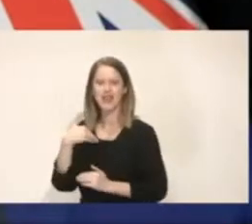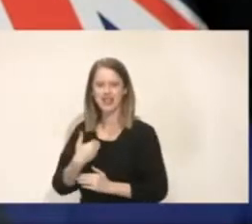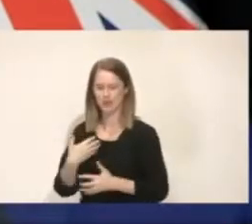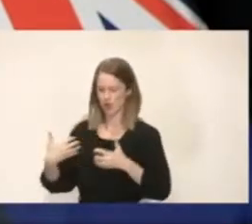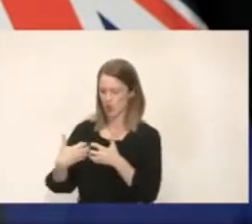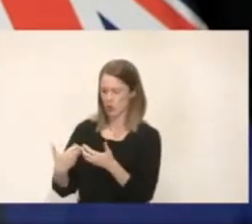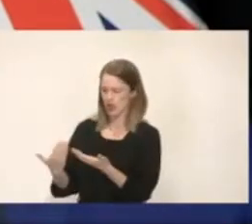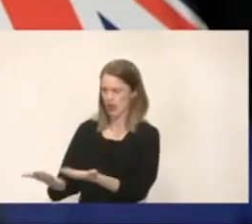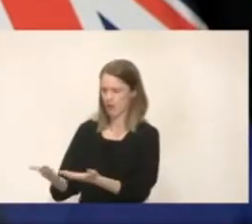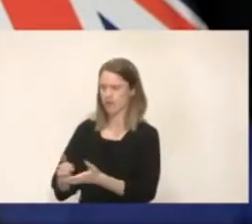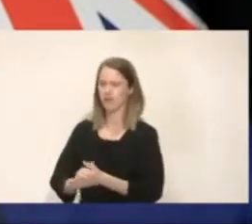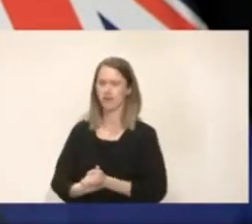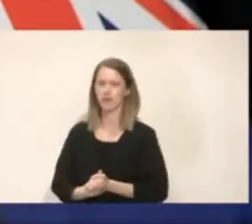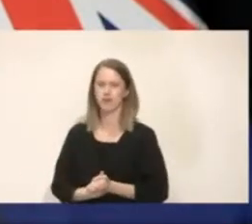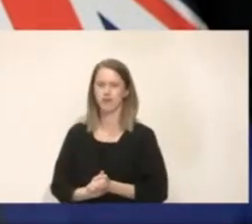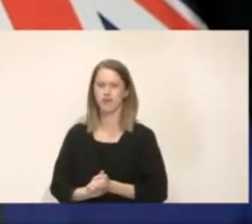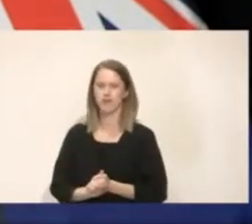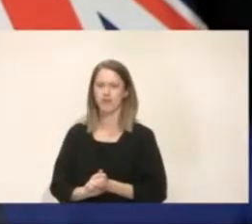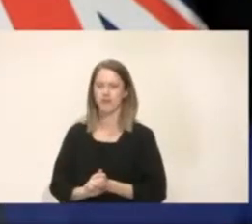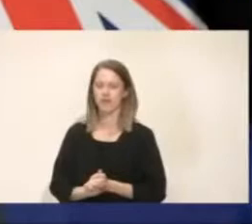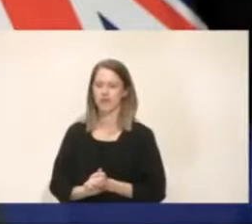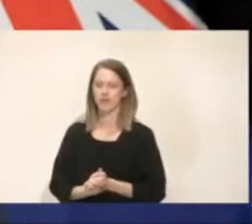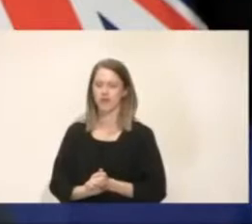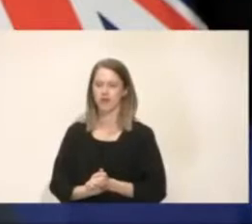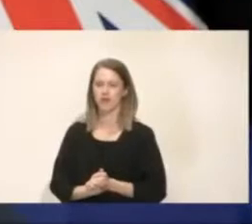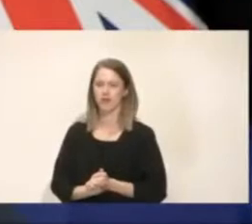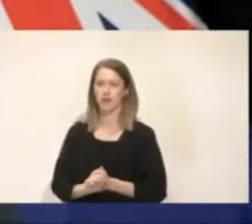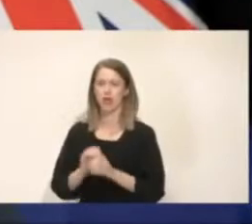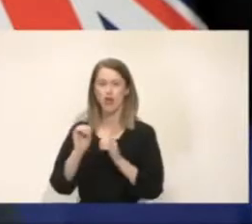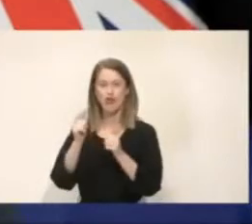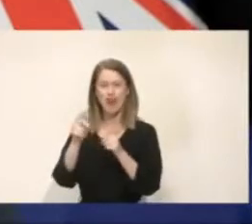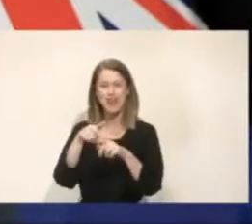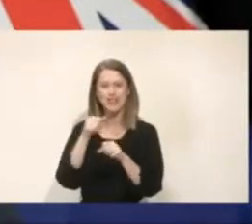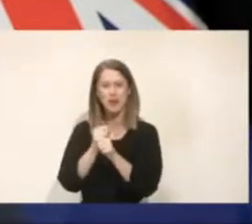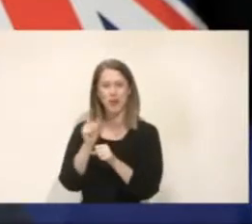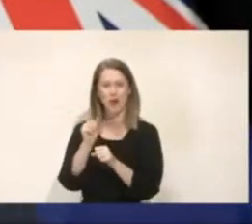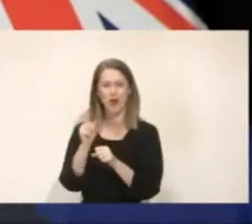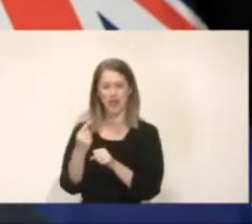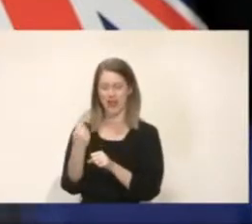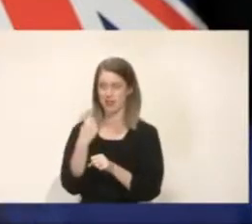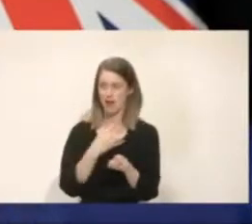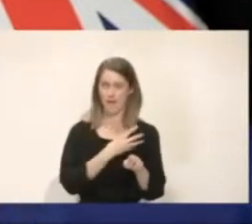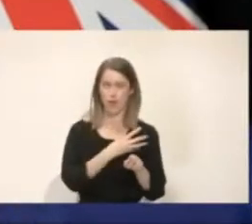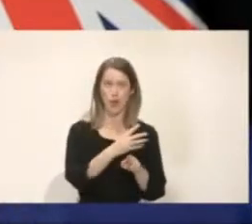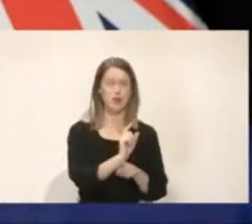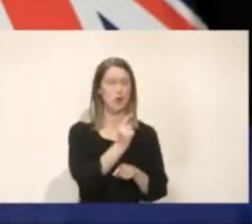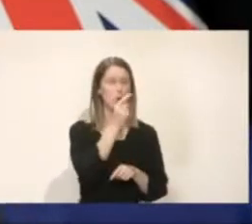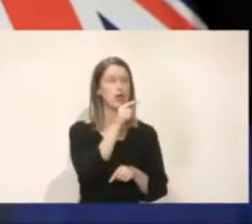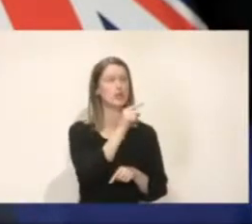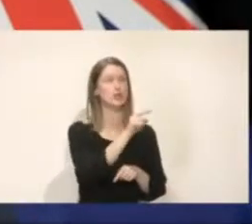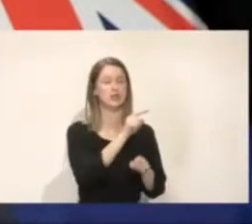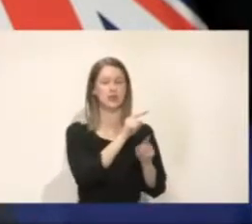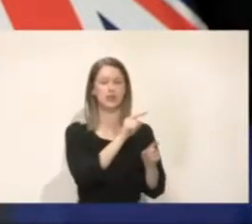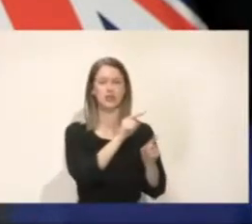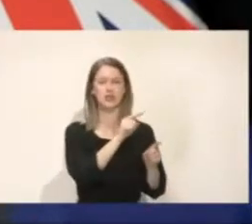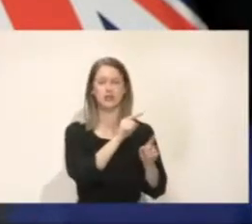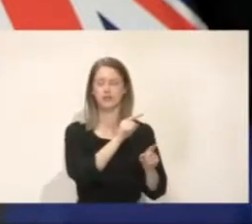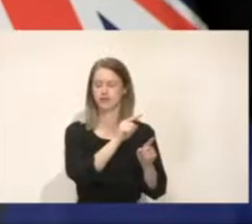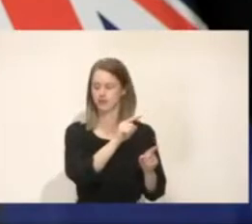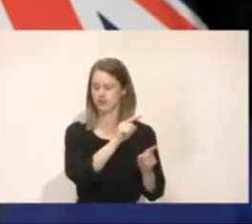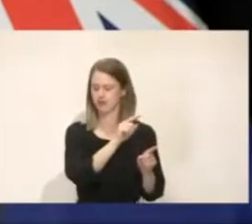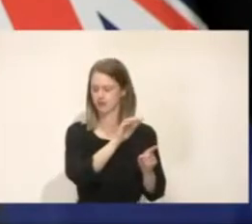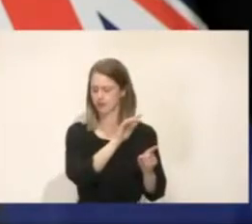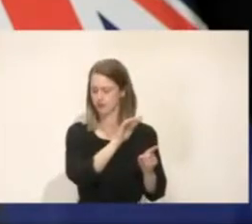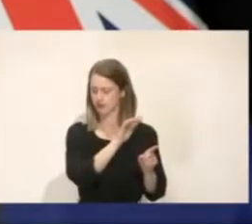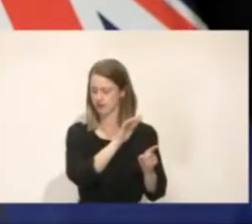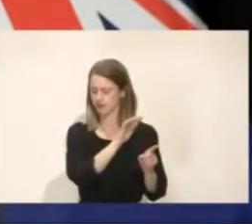those communities. And there's no better example of this than actually over the last 4 weeks in Auckland, where we have seen it's